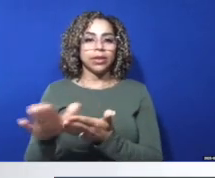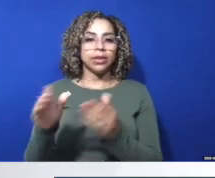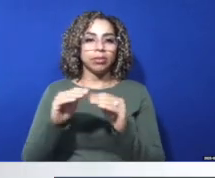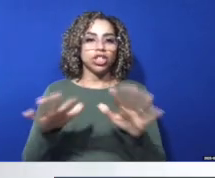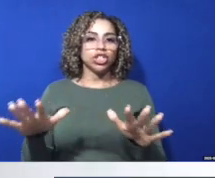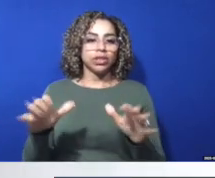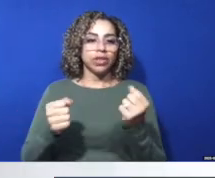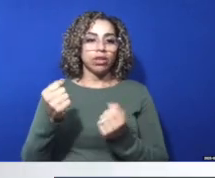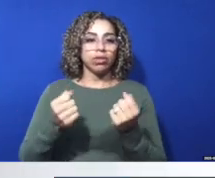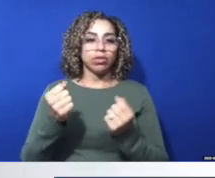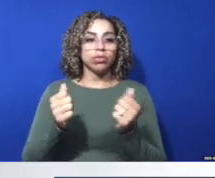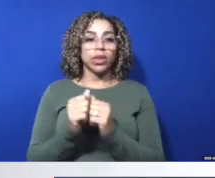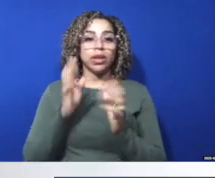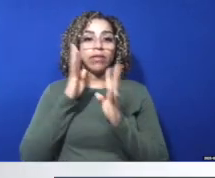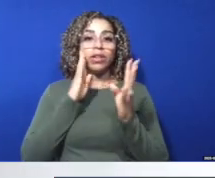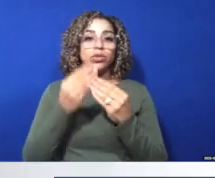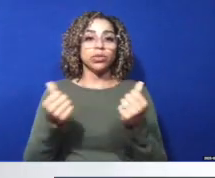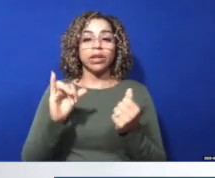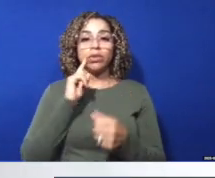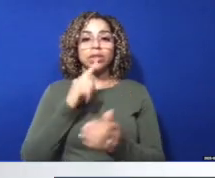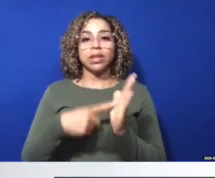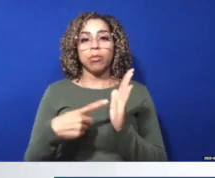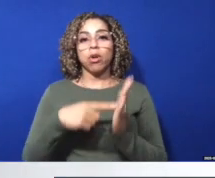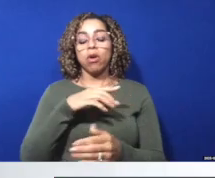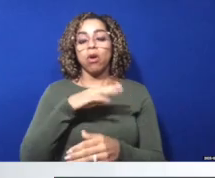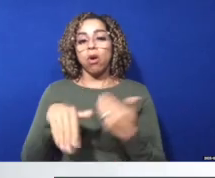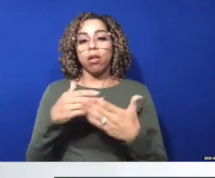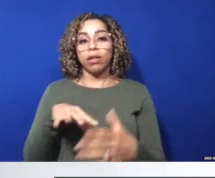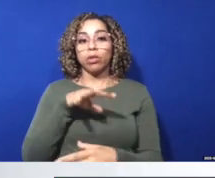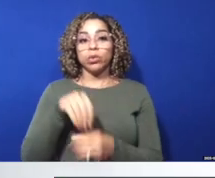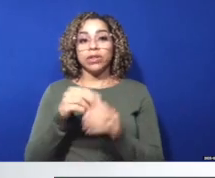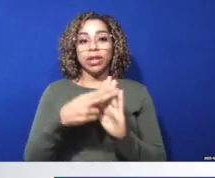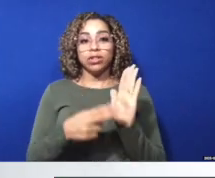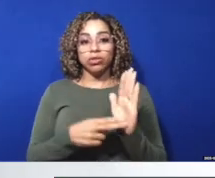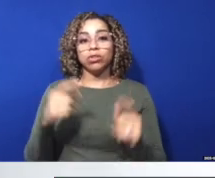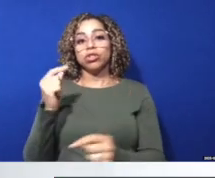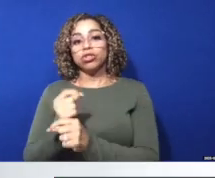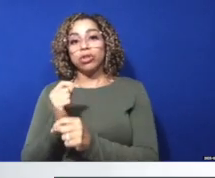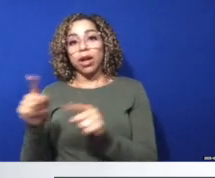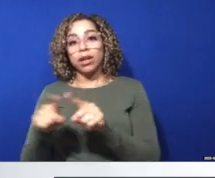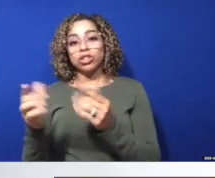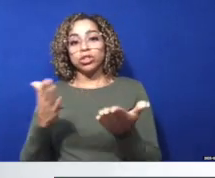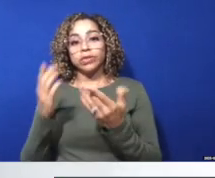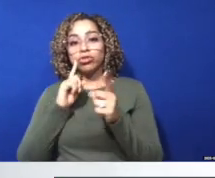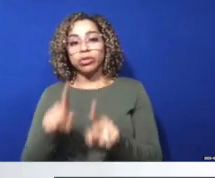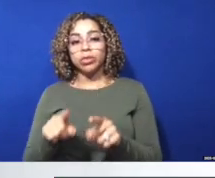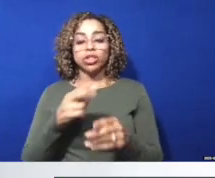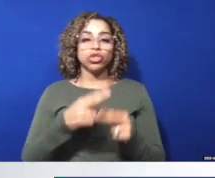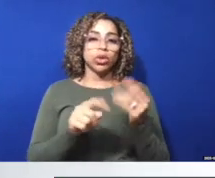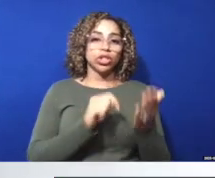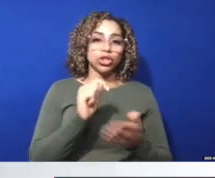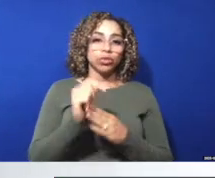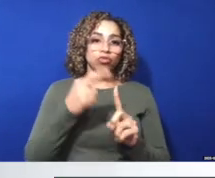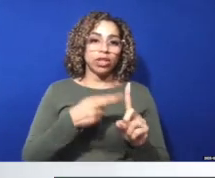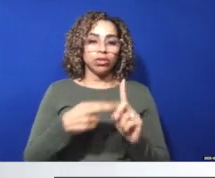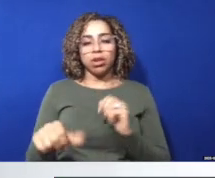solutions such as all-inclusive leases, truck-as-a-service agreements, short-term rentals, and other creative support